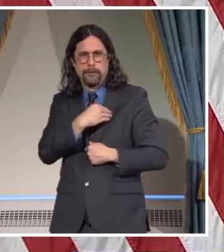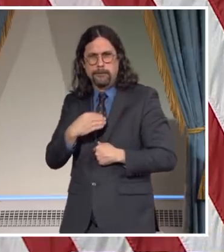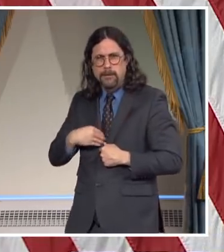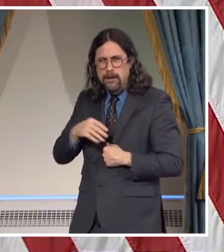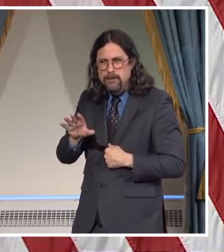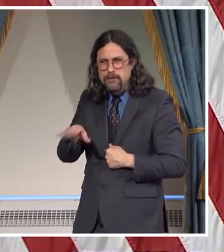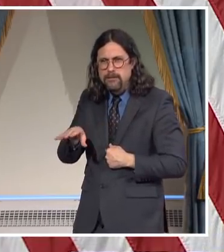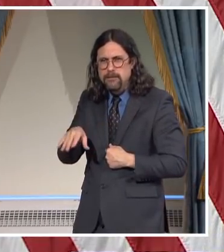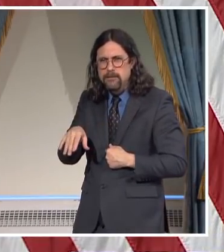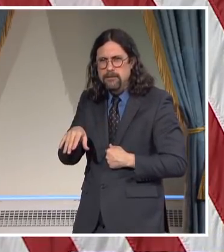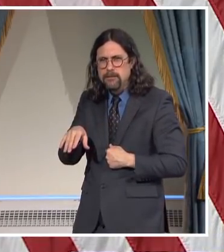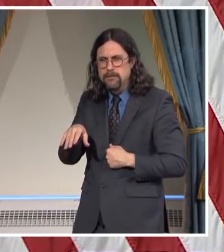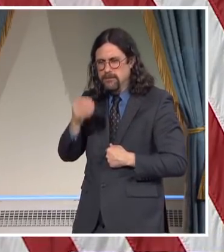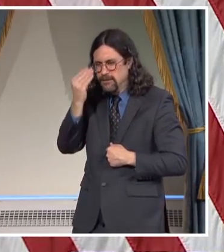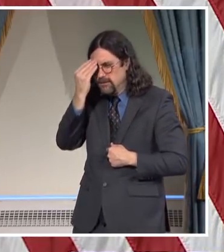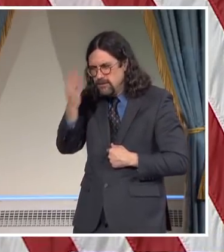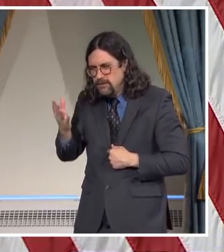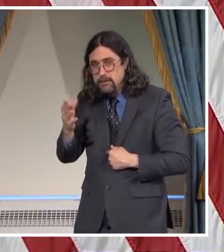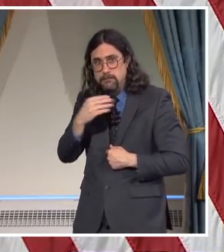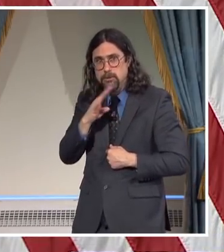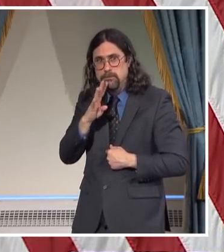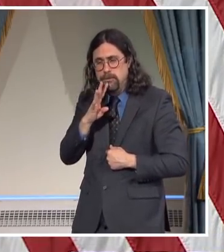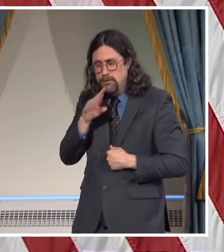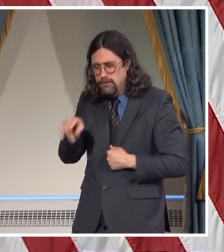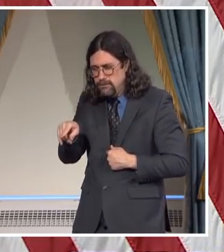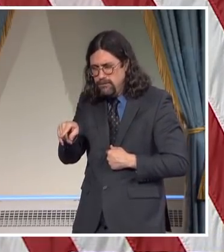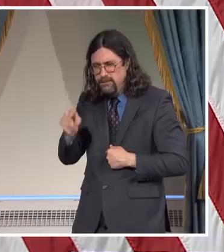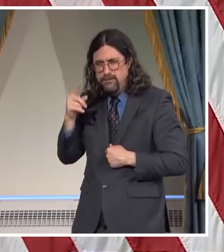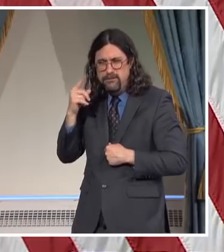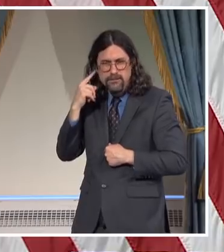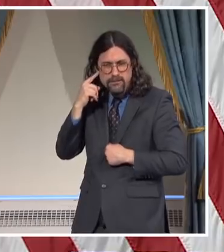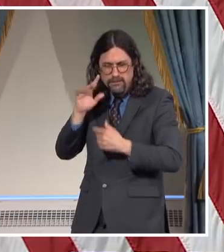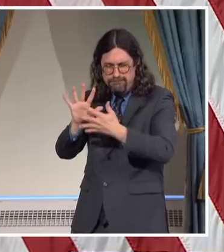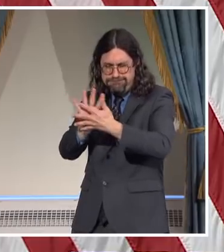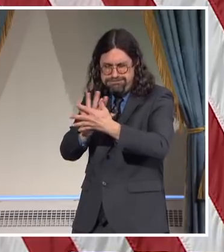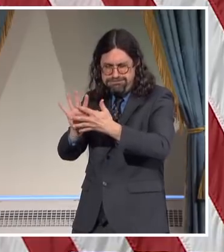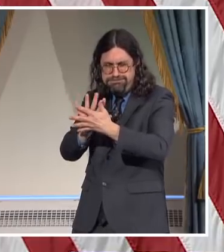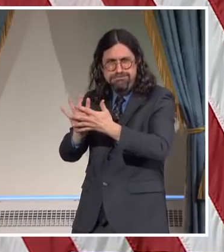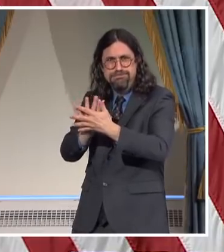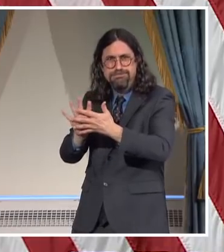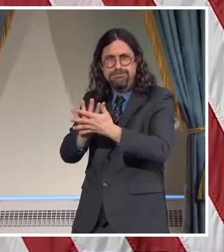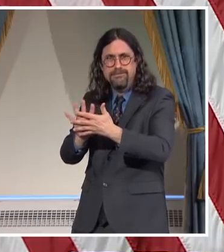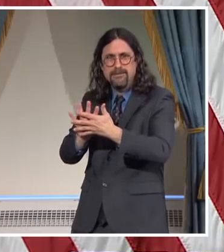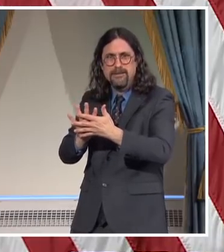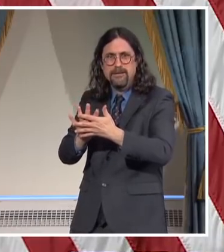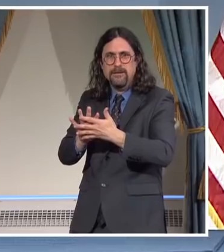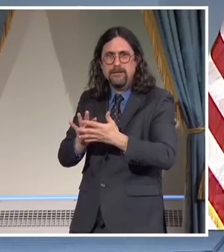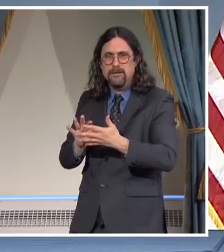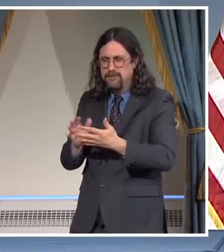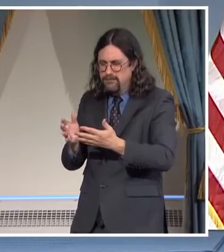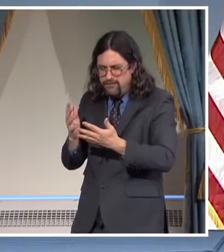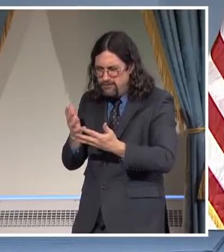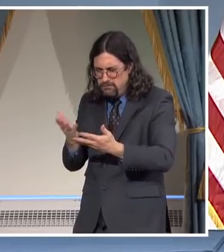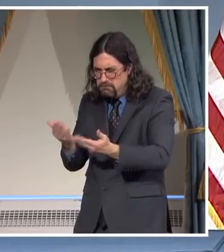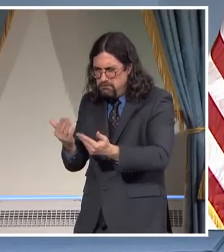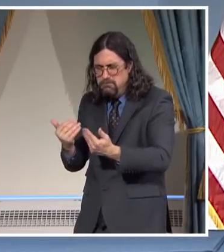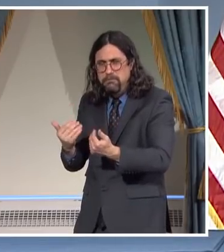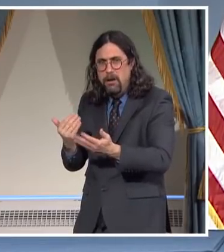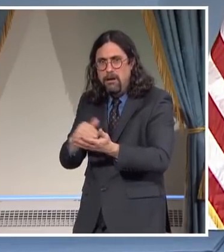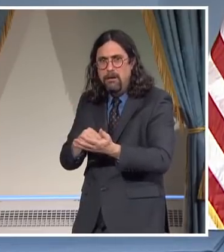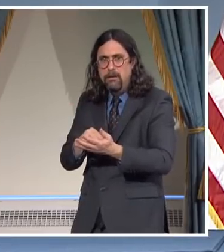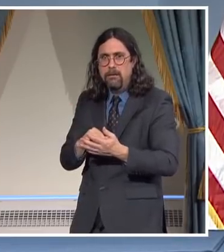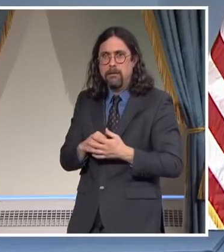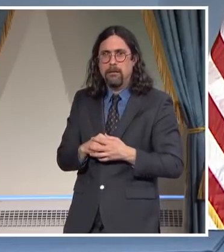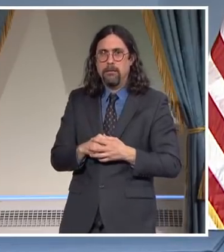background noise there? Yeah, it's not me. Okay, there you go. Go ahead. Yeah, so we're seeing